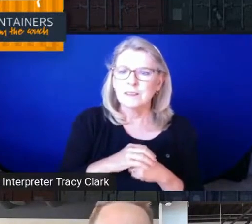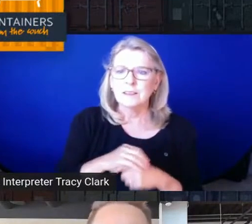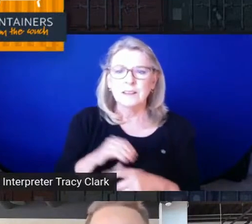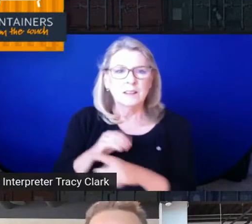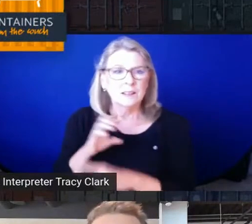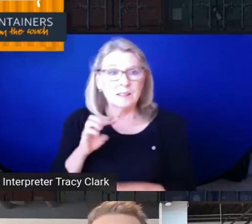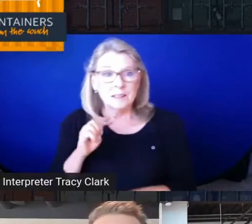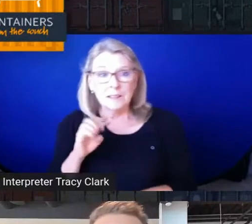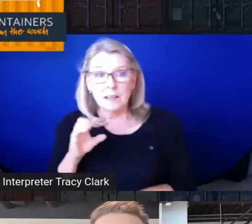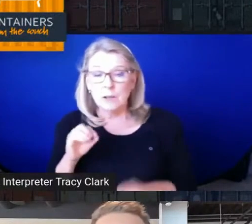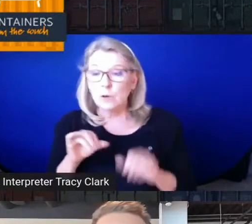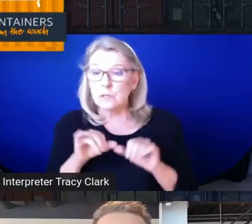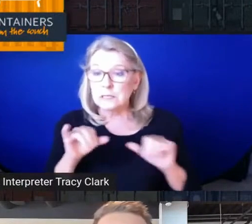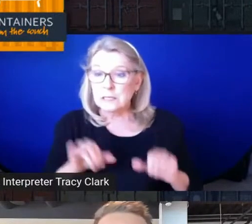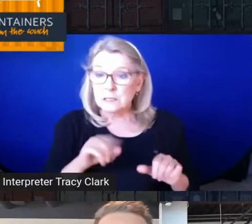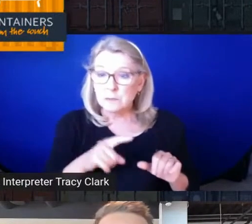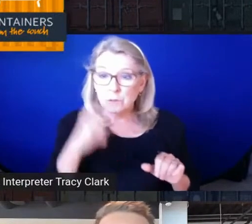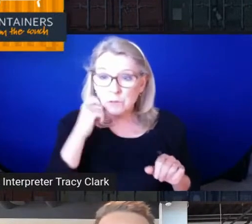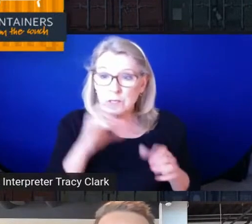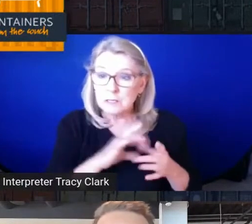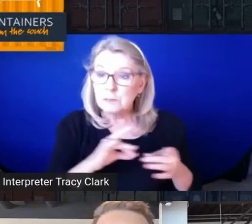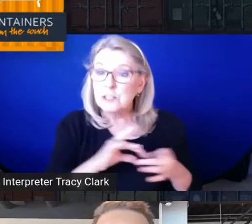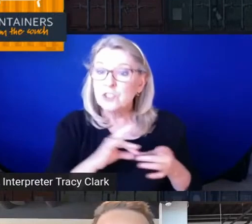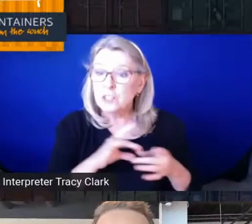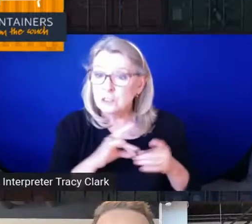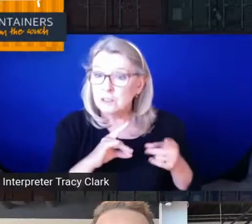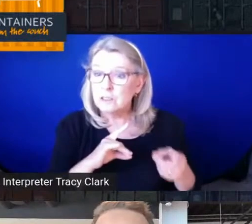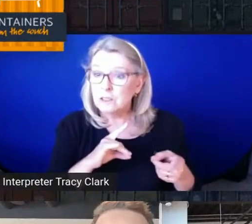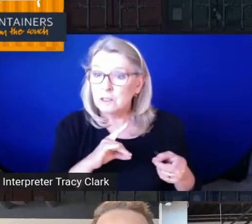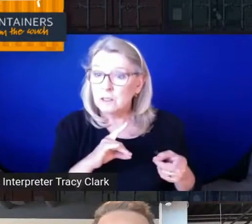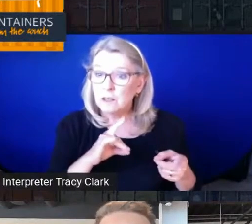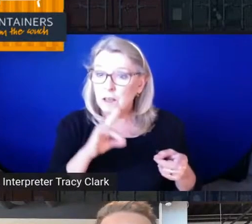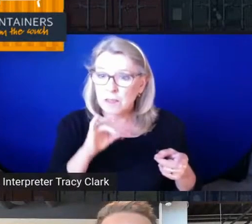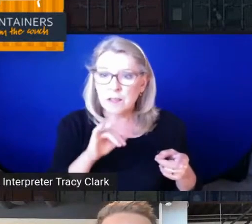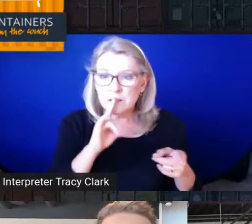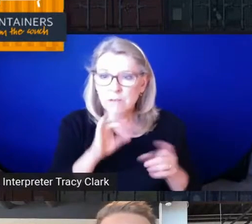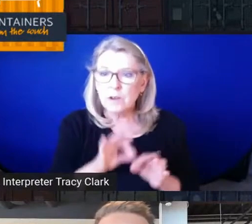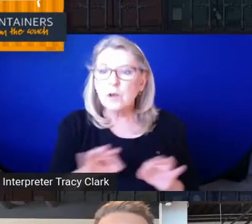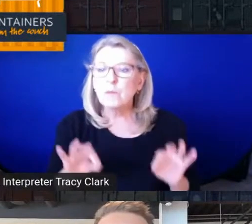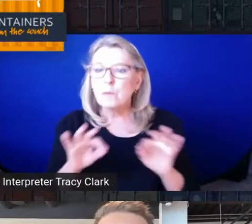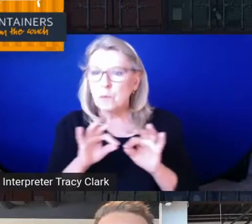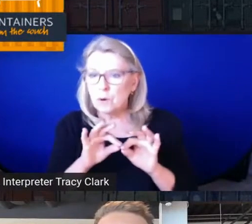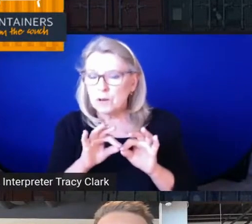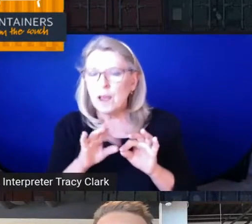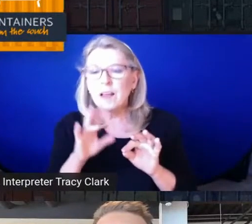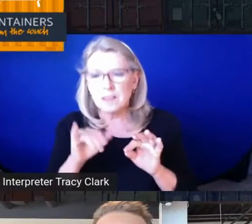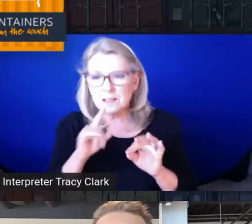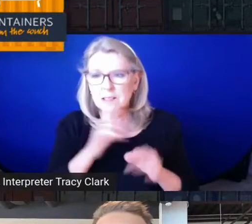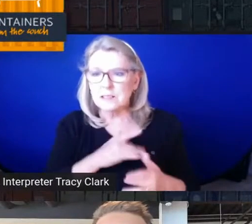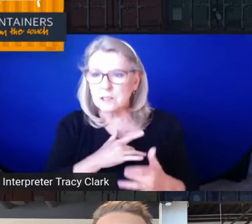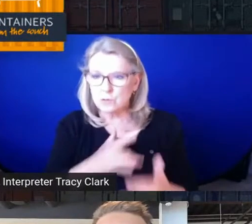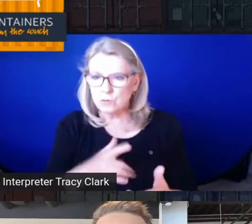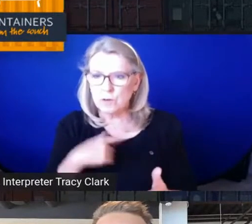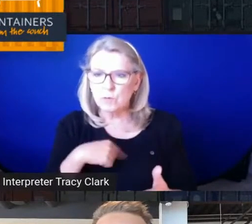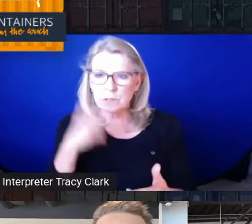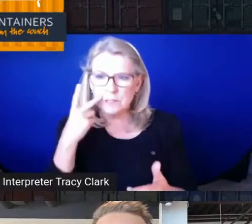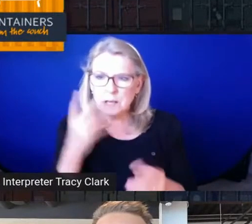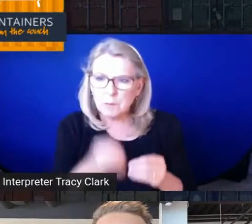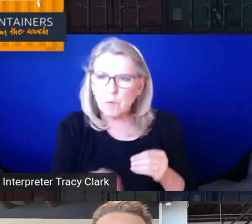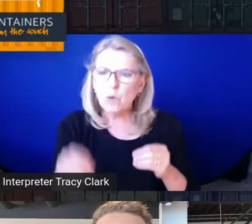that you just mentioned is indeed very important, and this is really a trend that we see more and more with our client